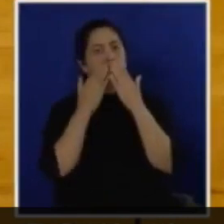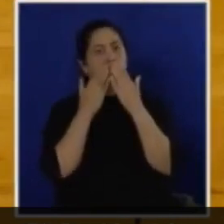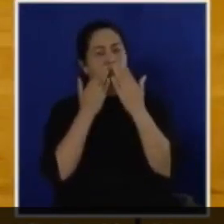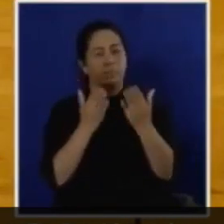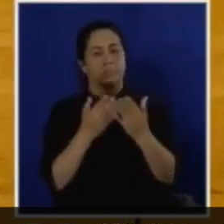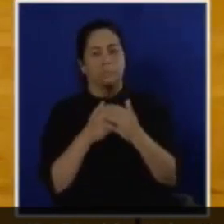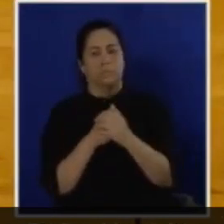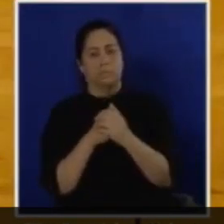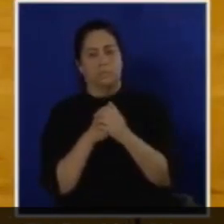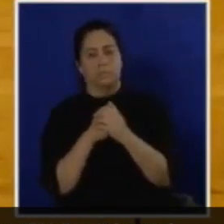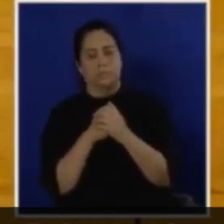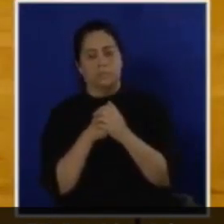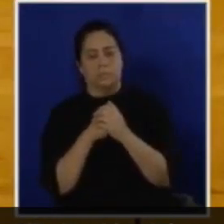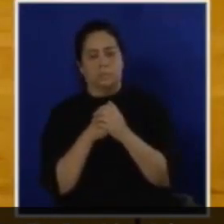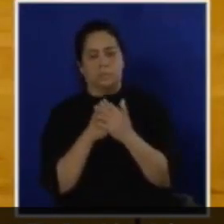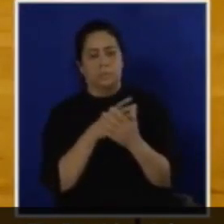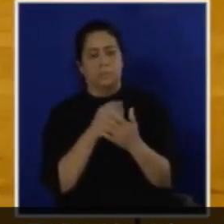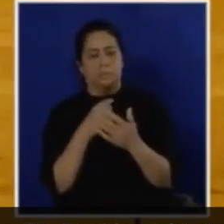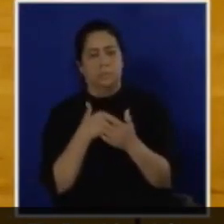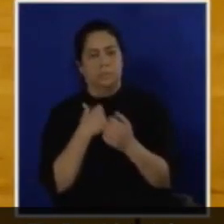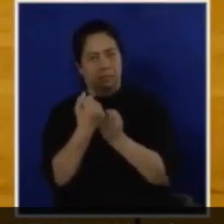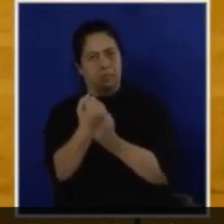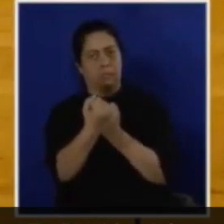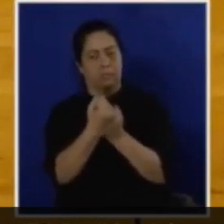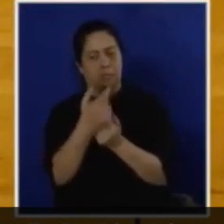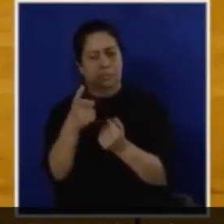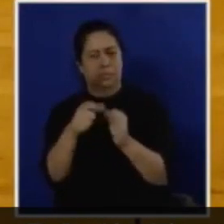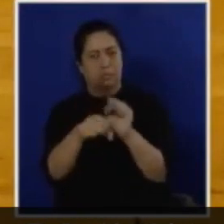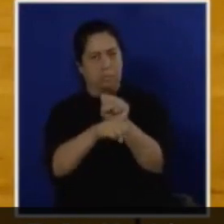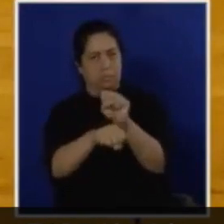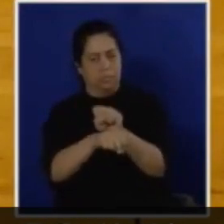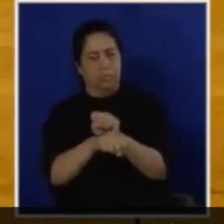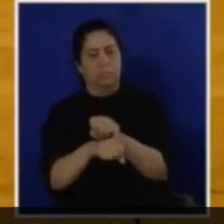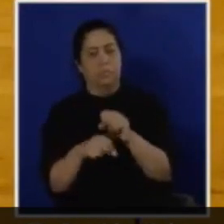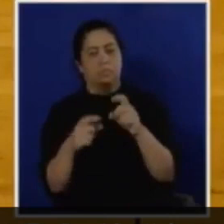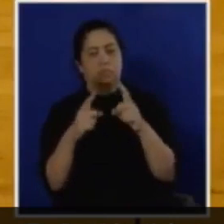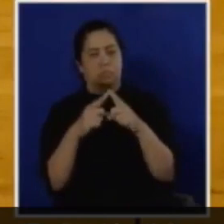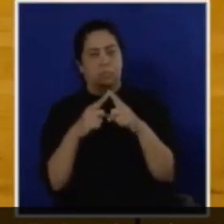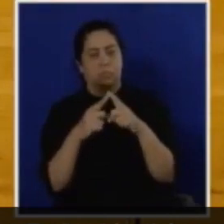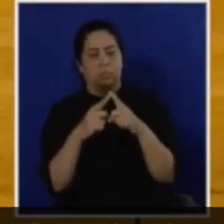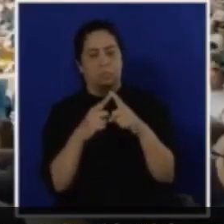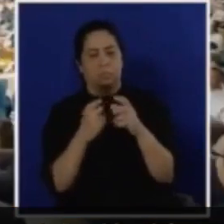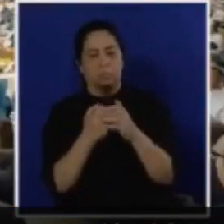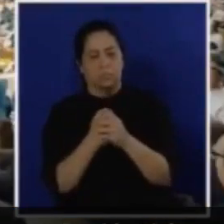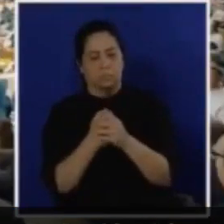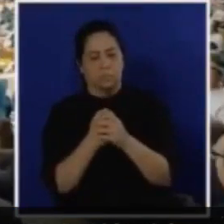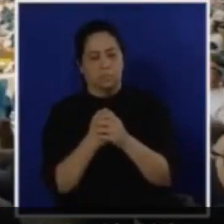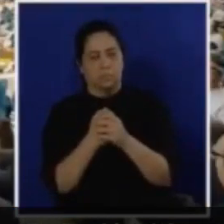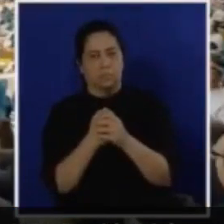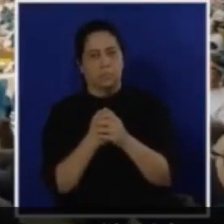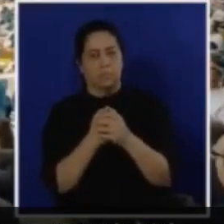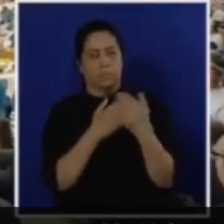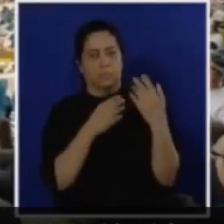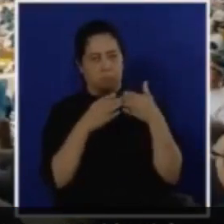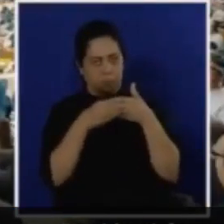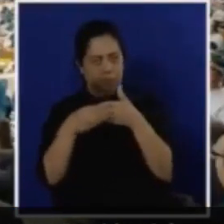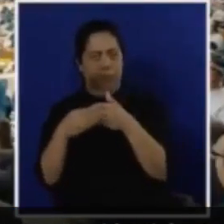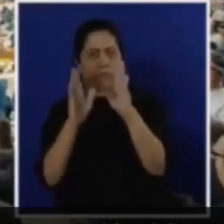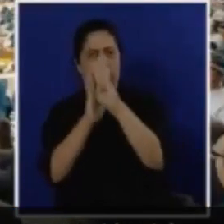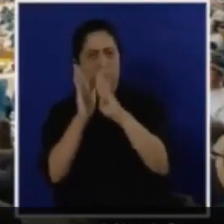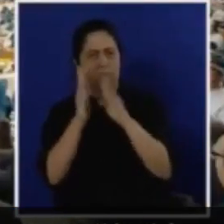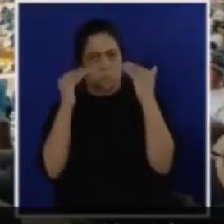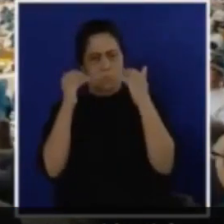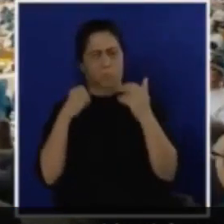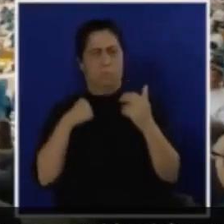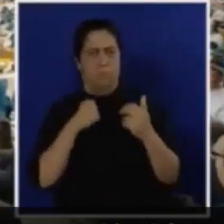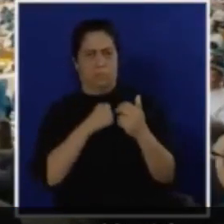po. And I support their push to shepherd the bill. I hope the Senate